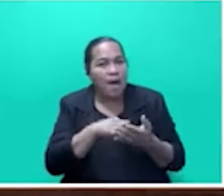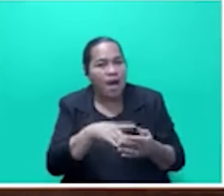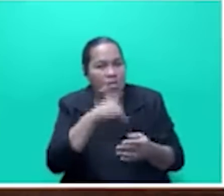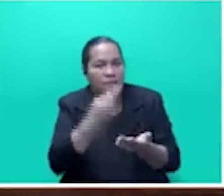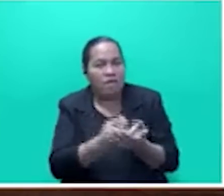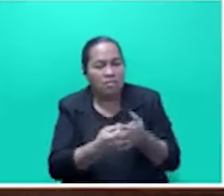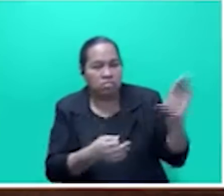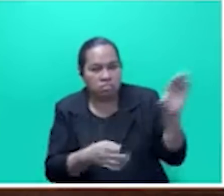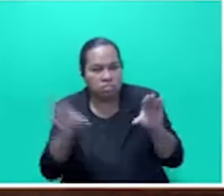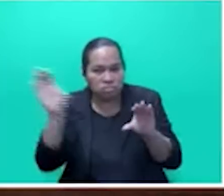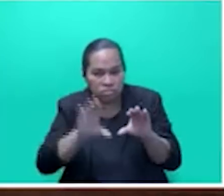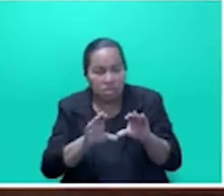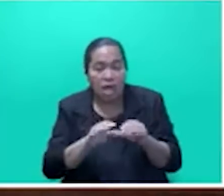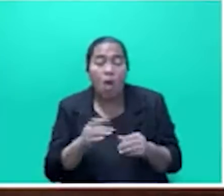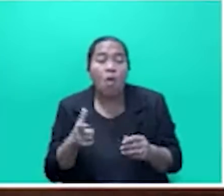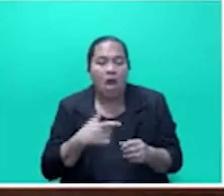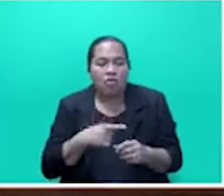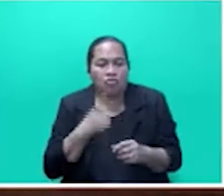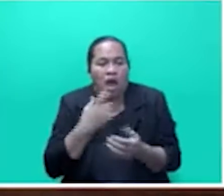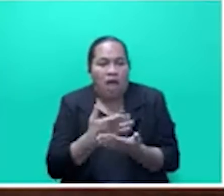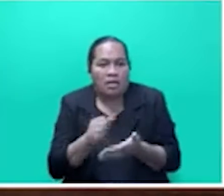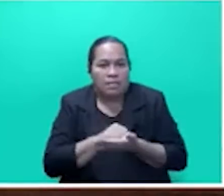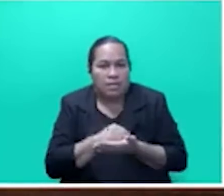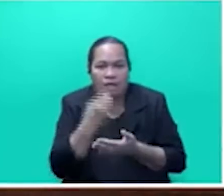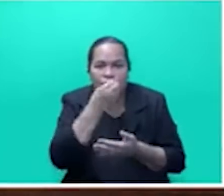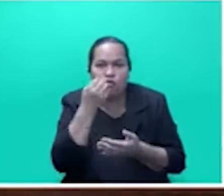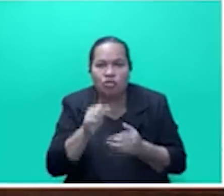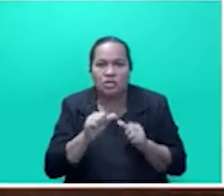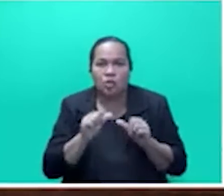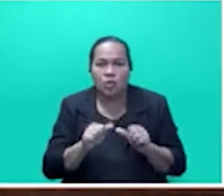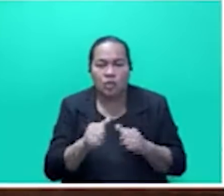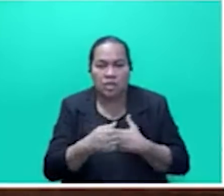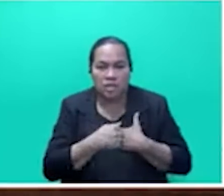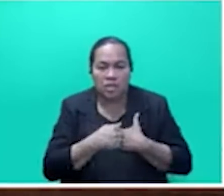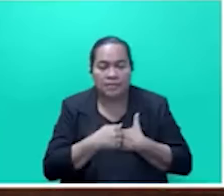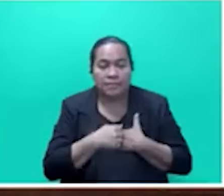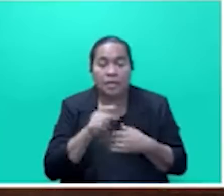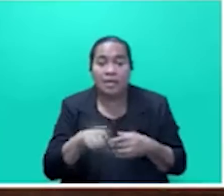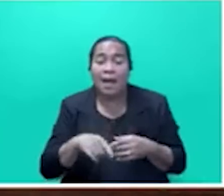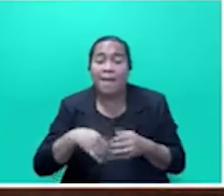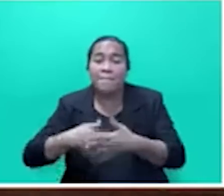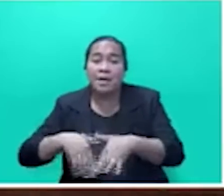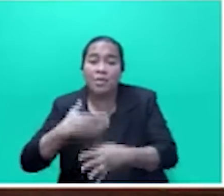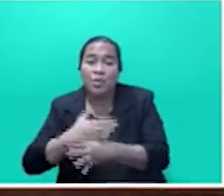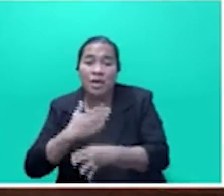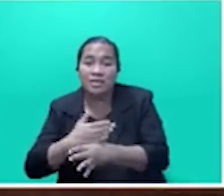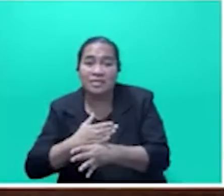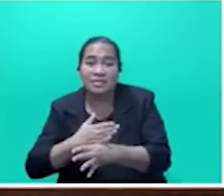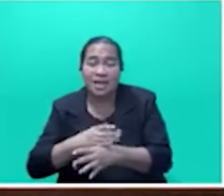efforts to foster food security. The Public Works Department is to be